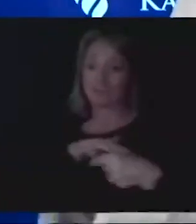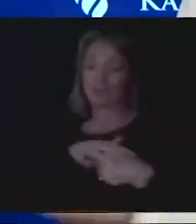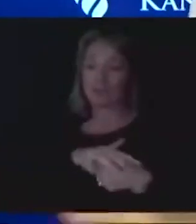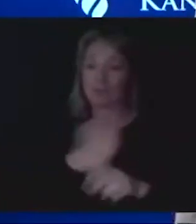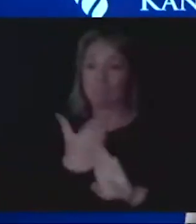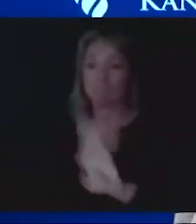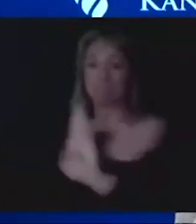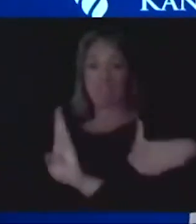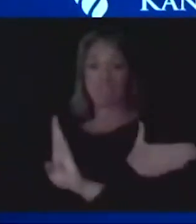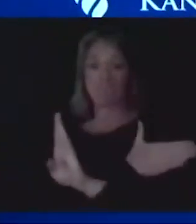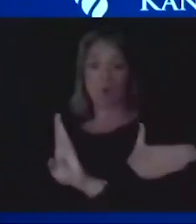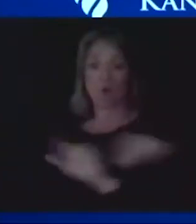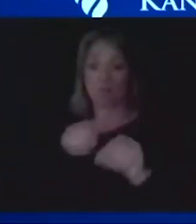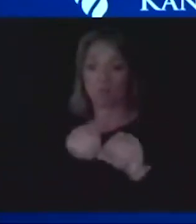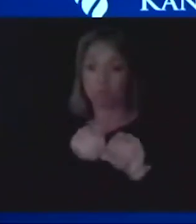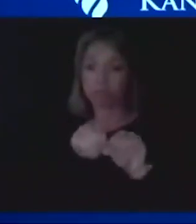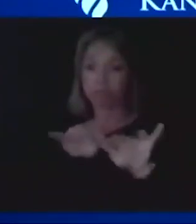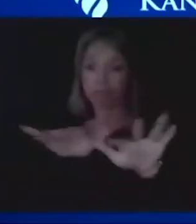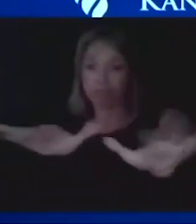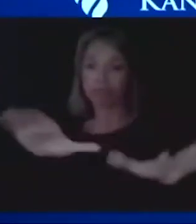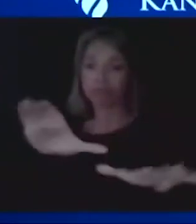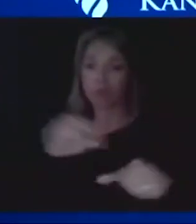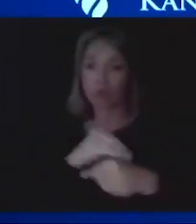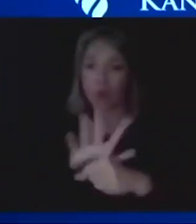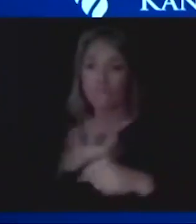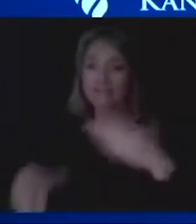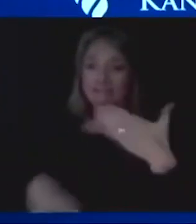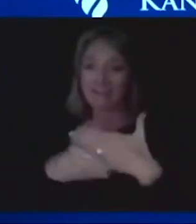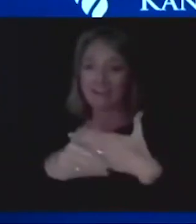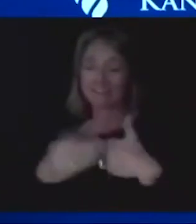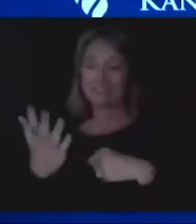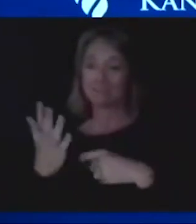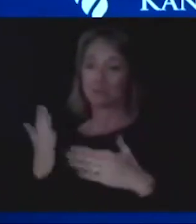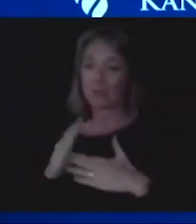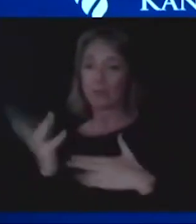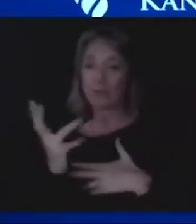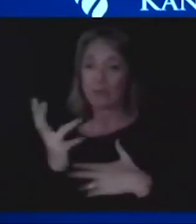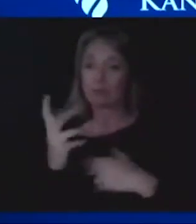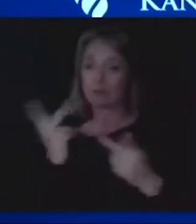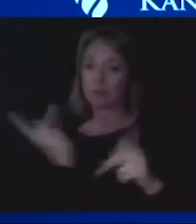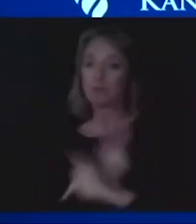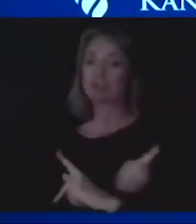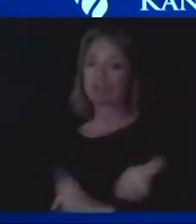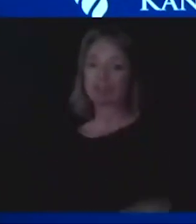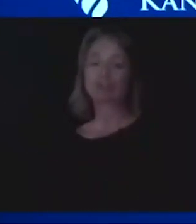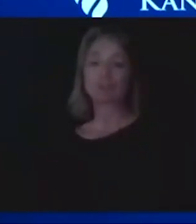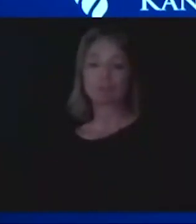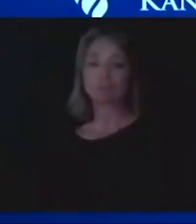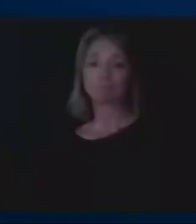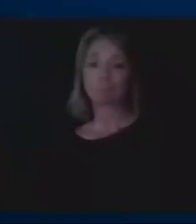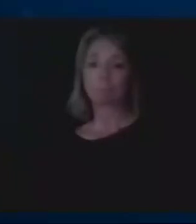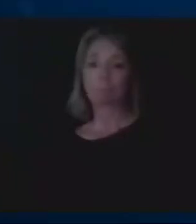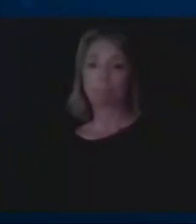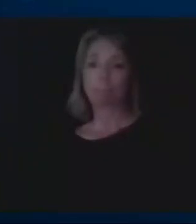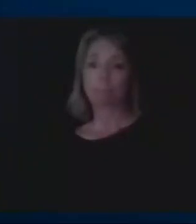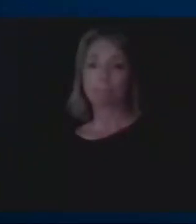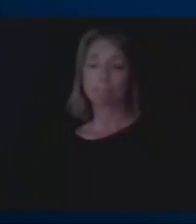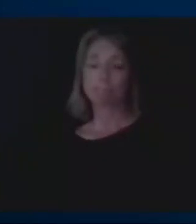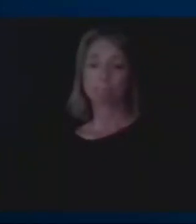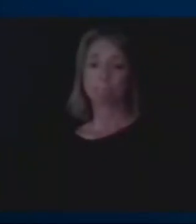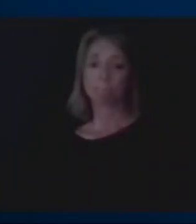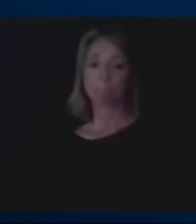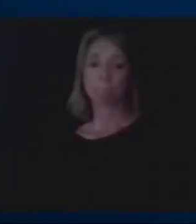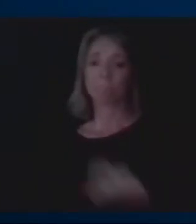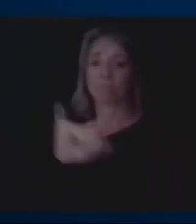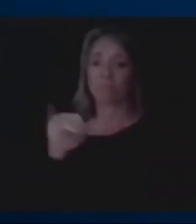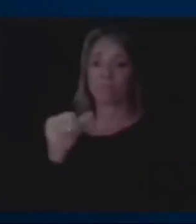And now we got the COVID wave on top of that, and that just made everything a lot worse again. So we're just out of beds. All right, Jess. Okay,